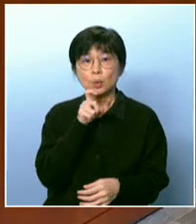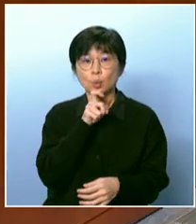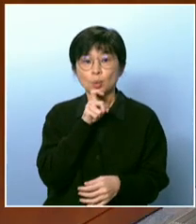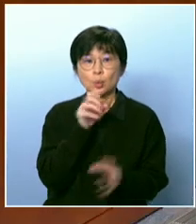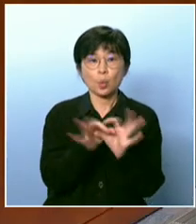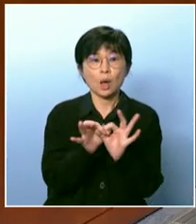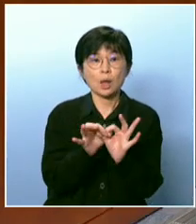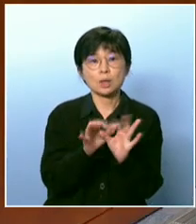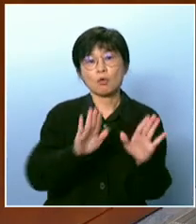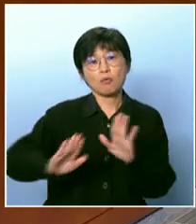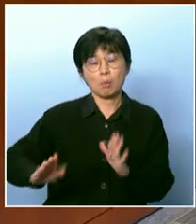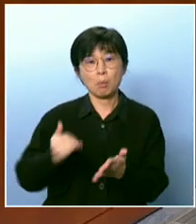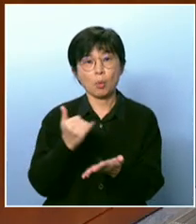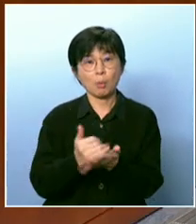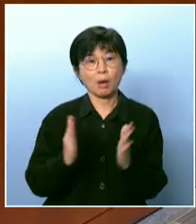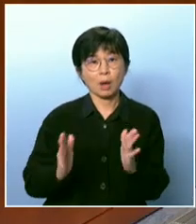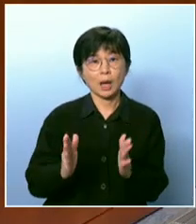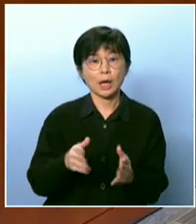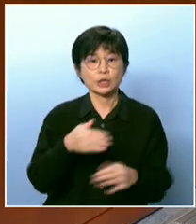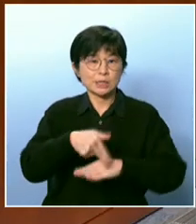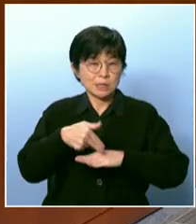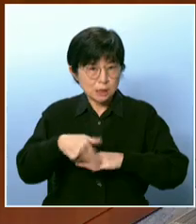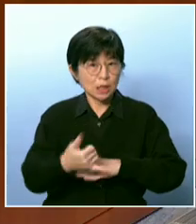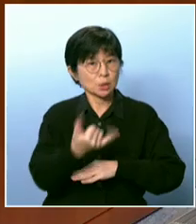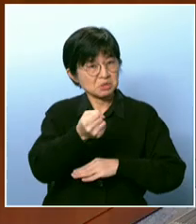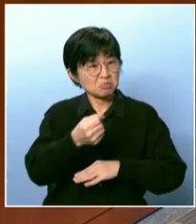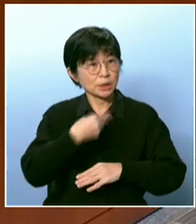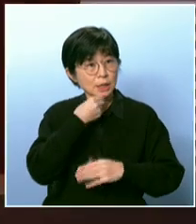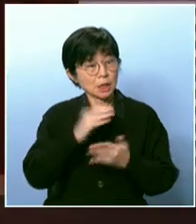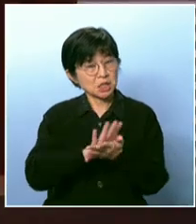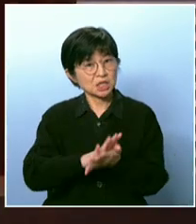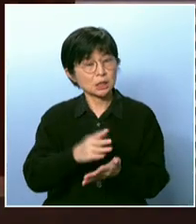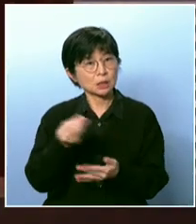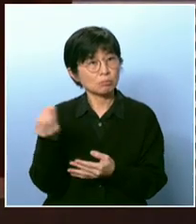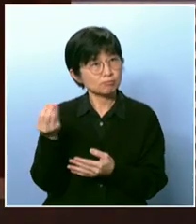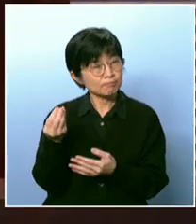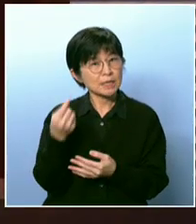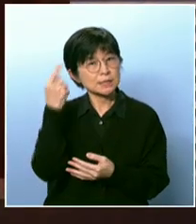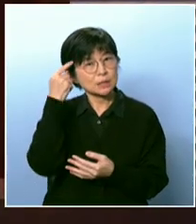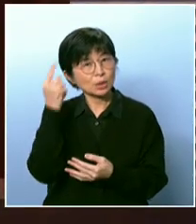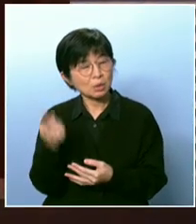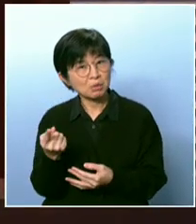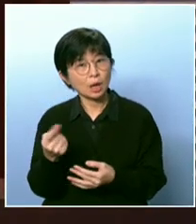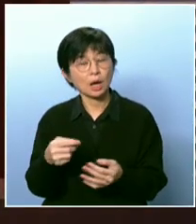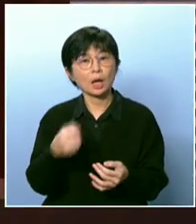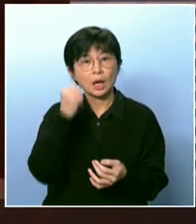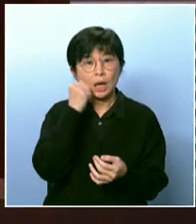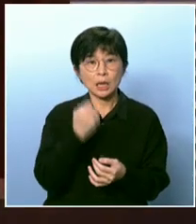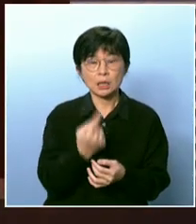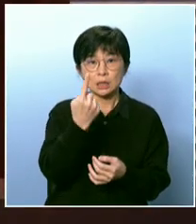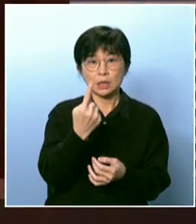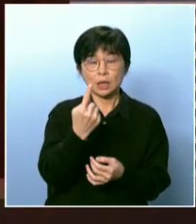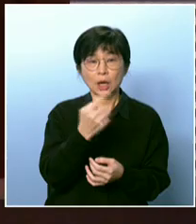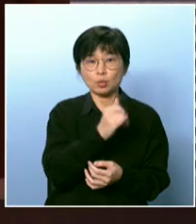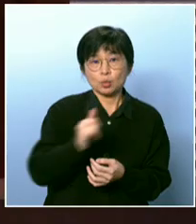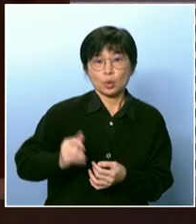again to the panel to apply for funding. Thank you. Mr. Alan Young. Thank you. We have a design capacity